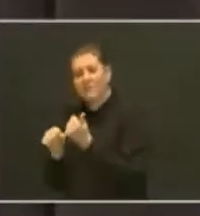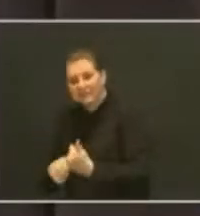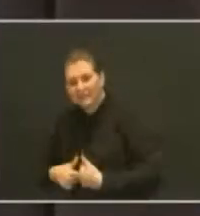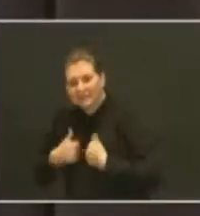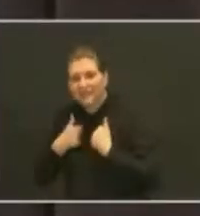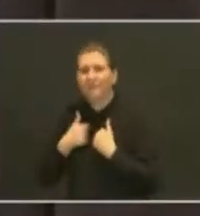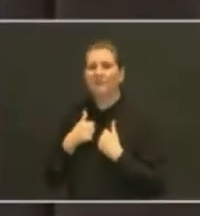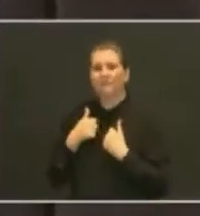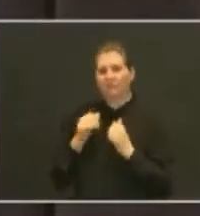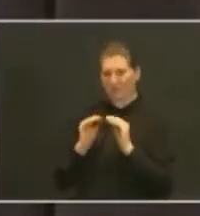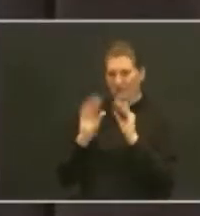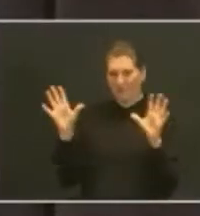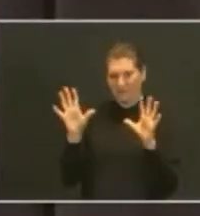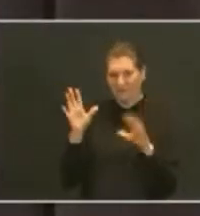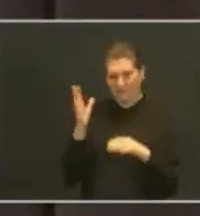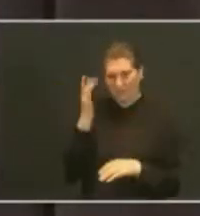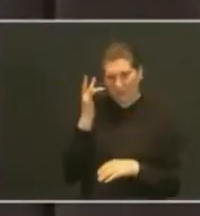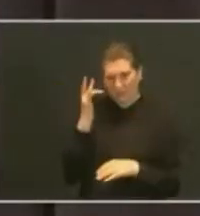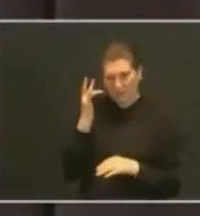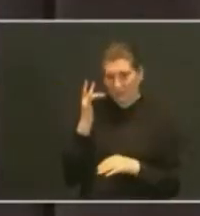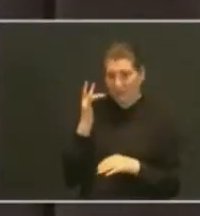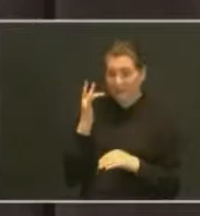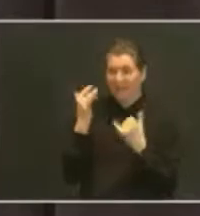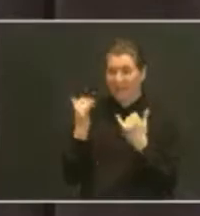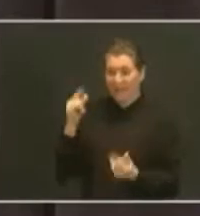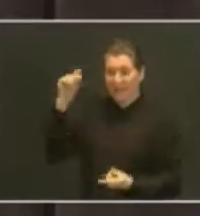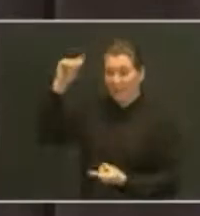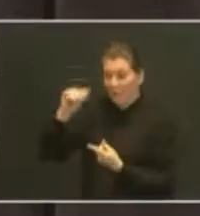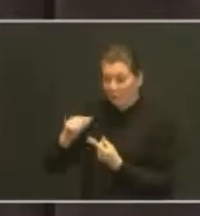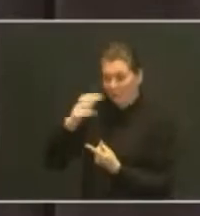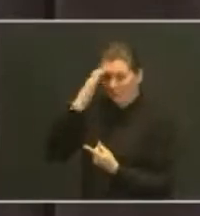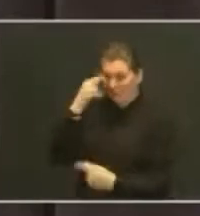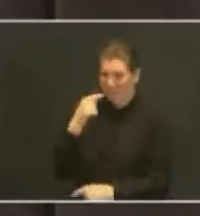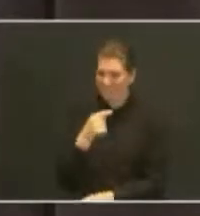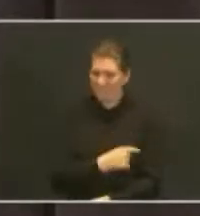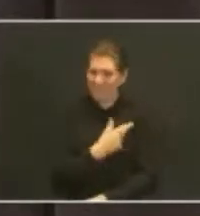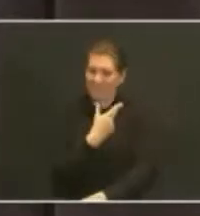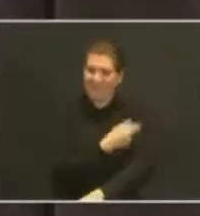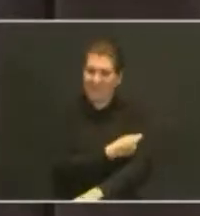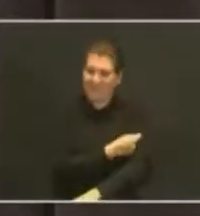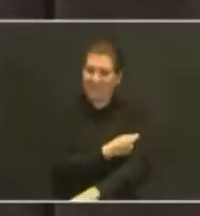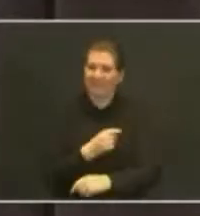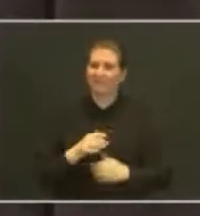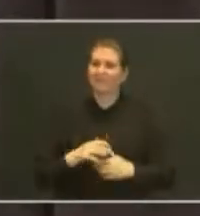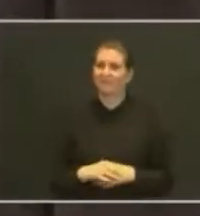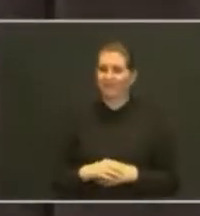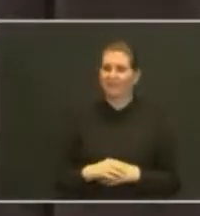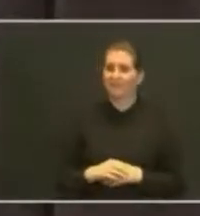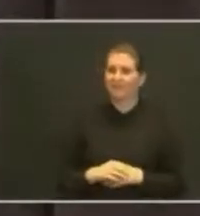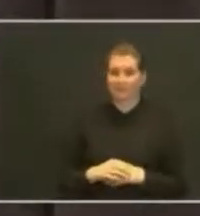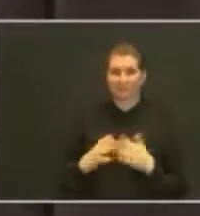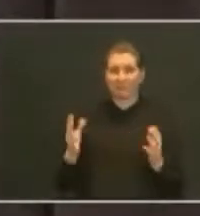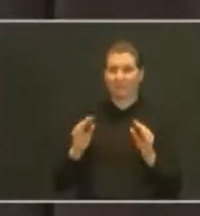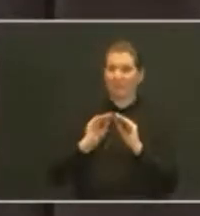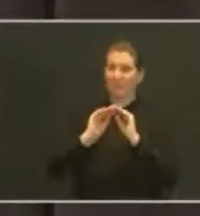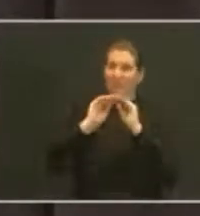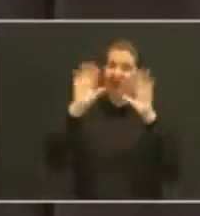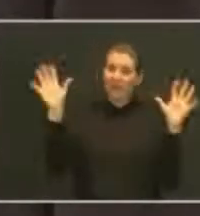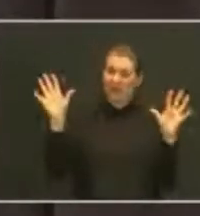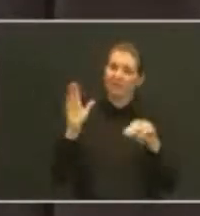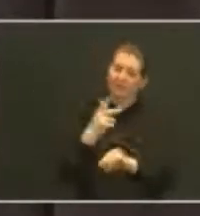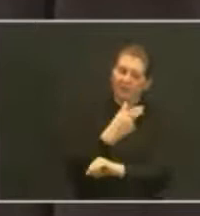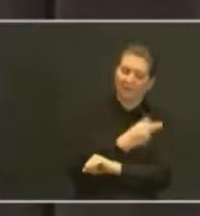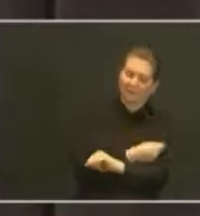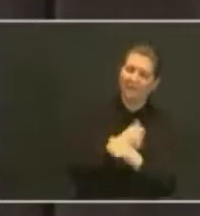our vaccination rollout. To be clear, there are other factors in play beyond just